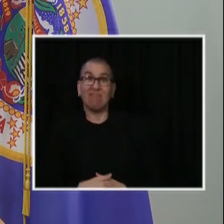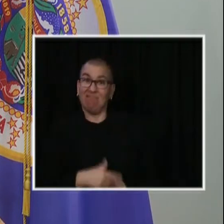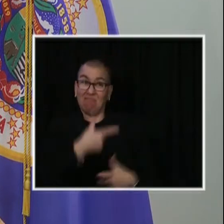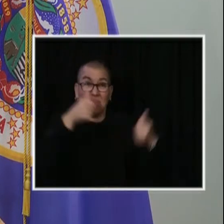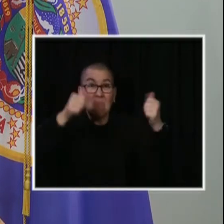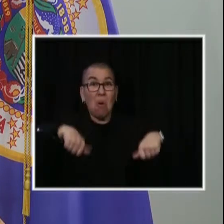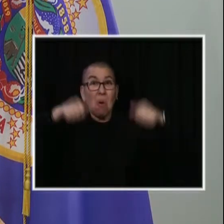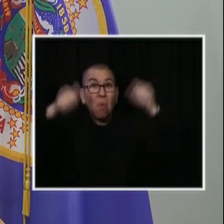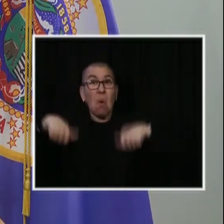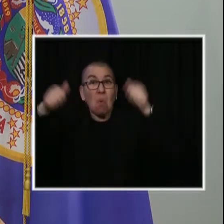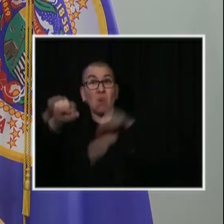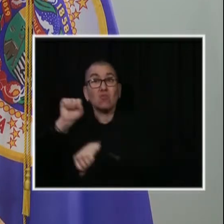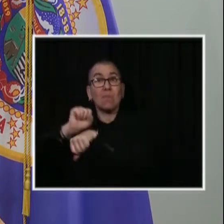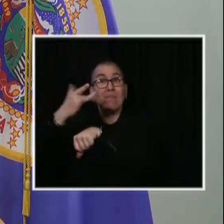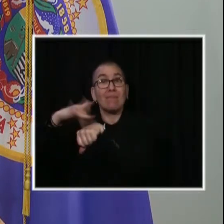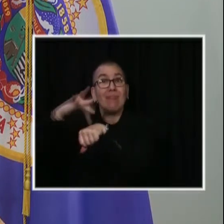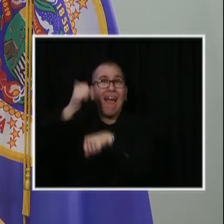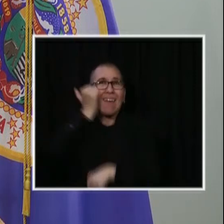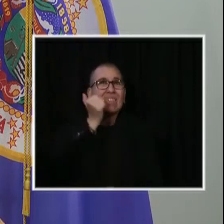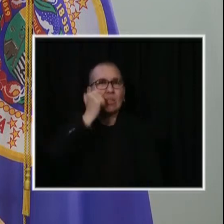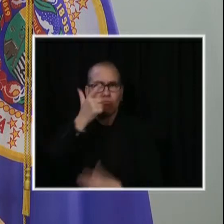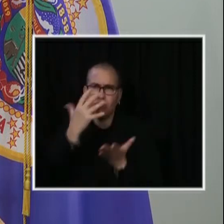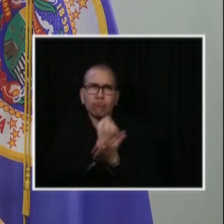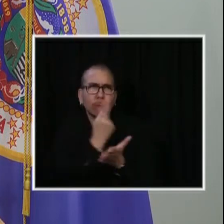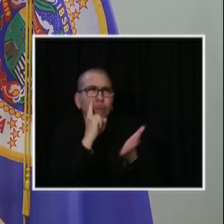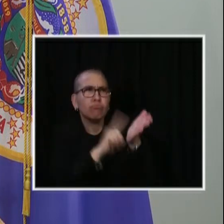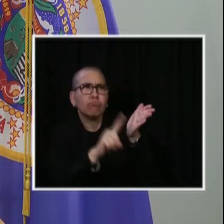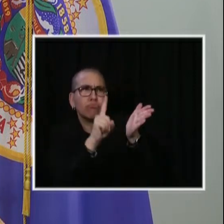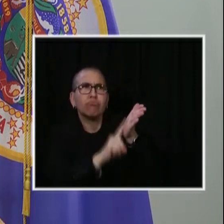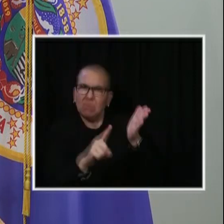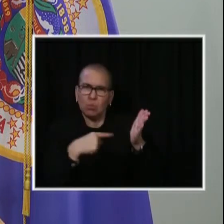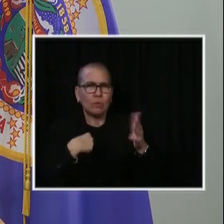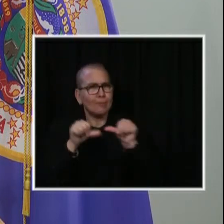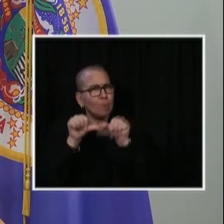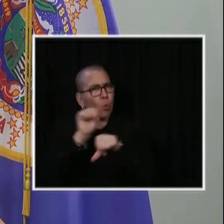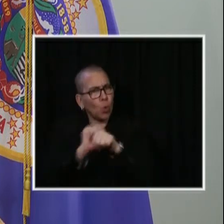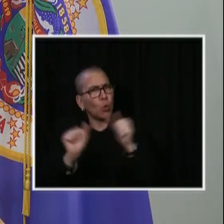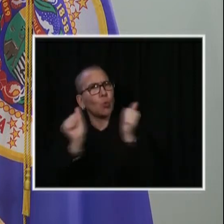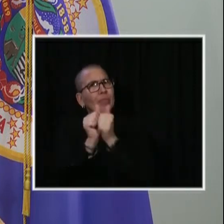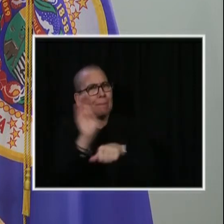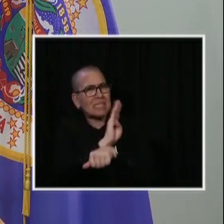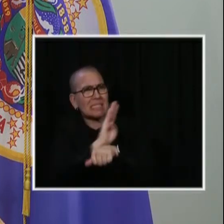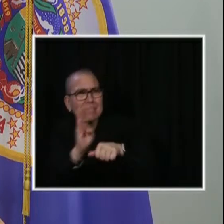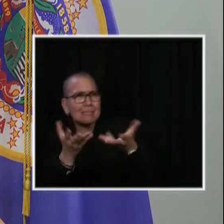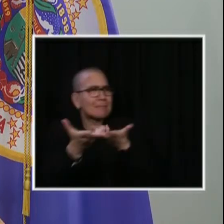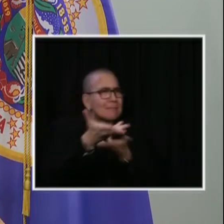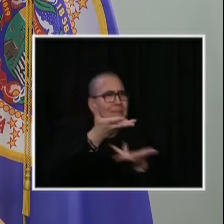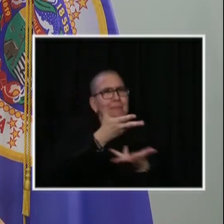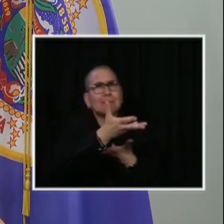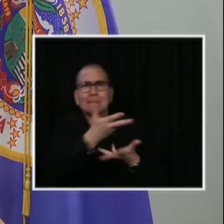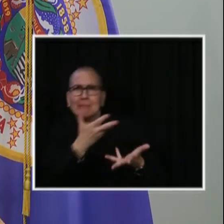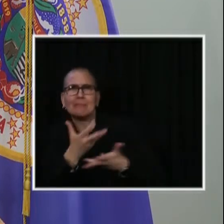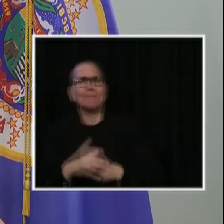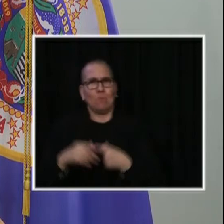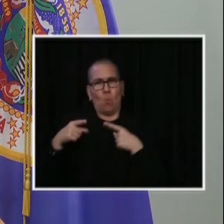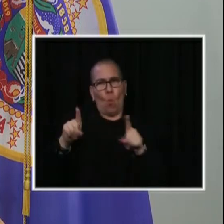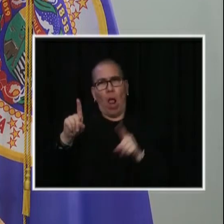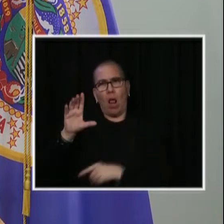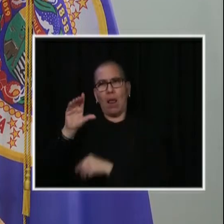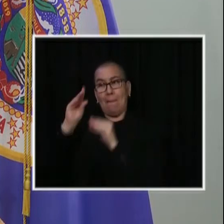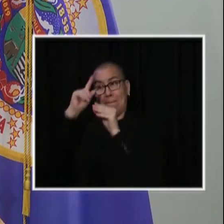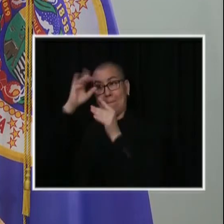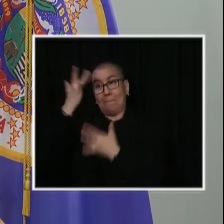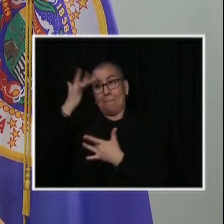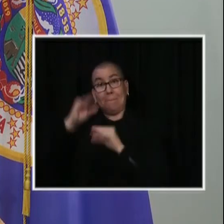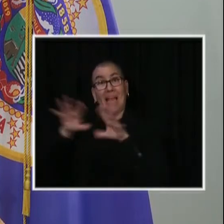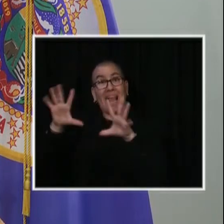jobs. We think if we work together, as we have throughout this entire pandemic, we can have a great economic recovery ahead of us as one Minnesota. So thanks,